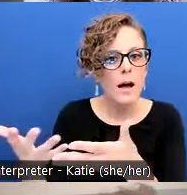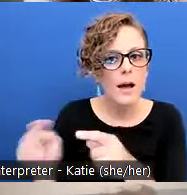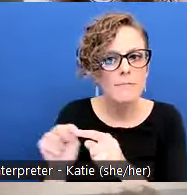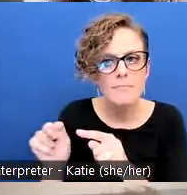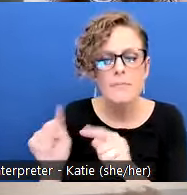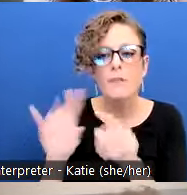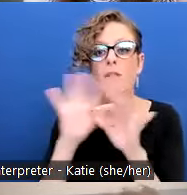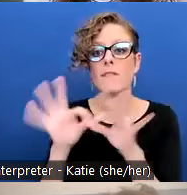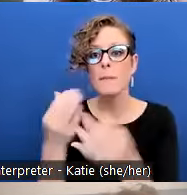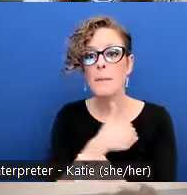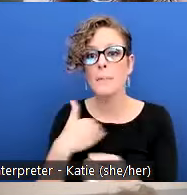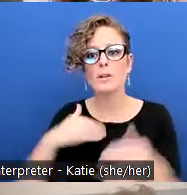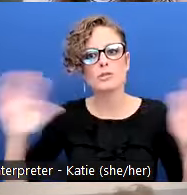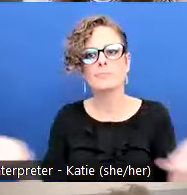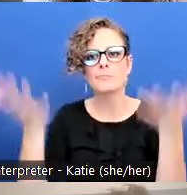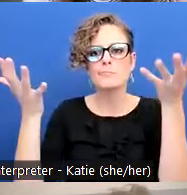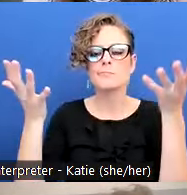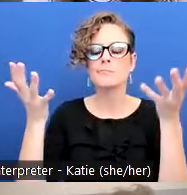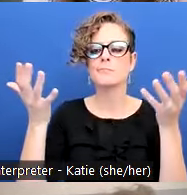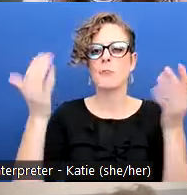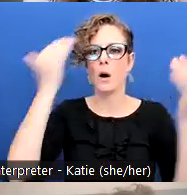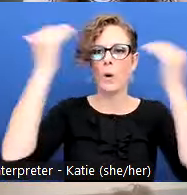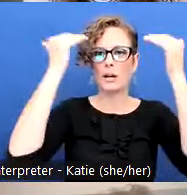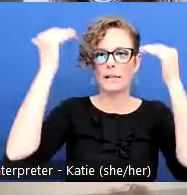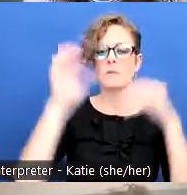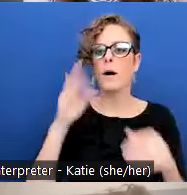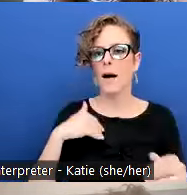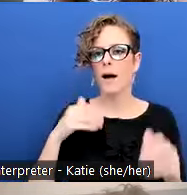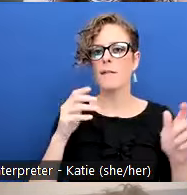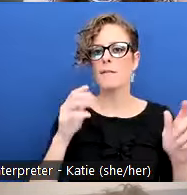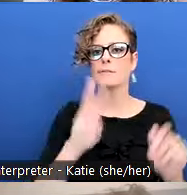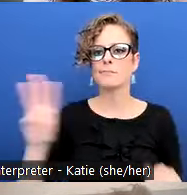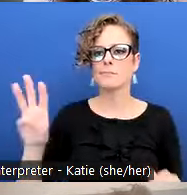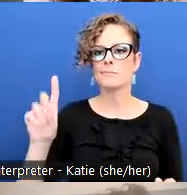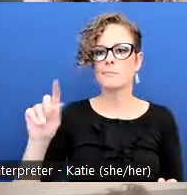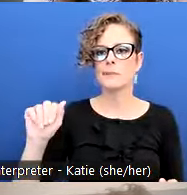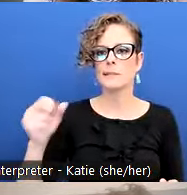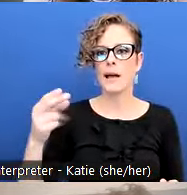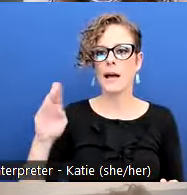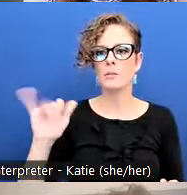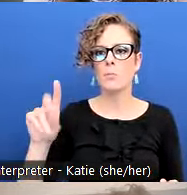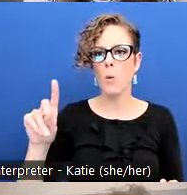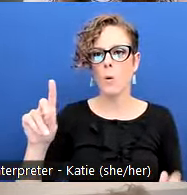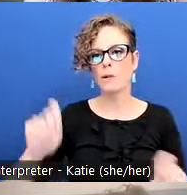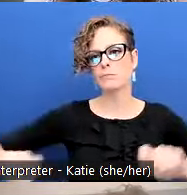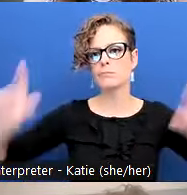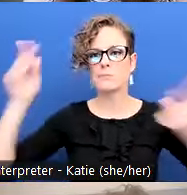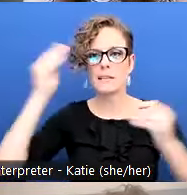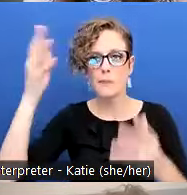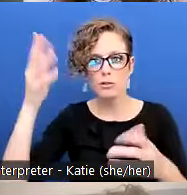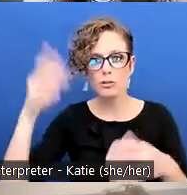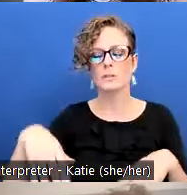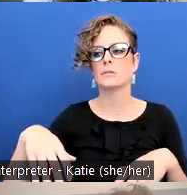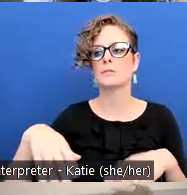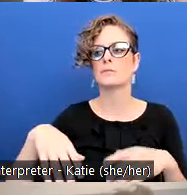public awareness. There will be a dashboard on the Department of Public Safety's website with information, and also an annual report to